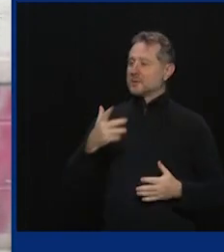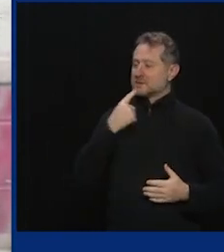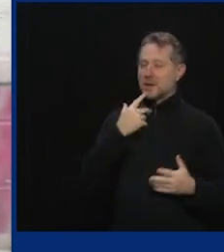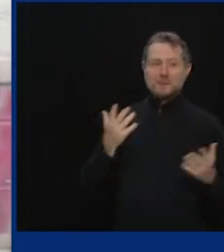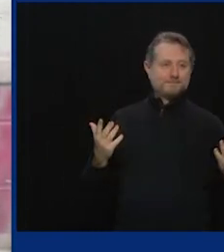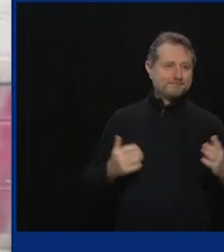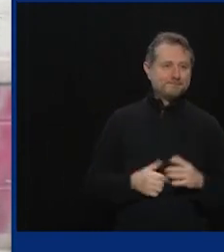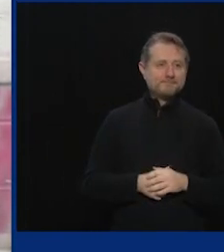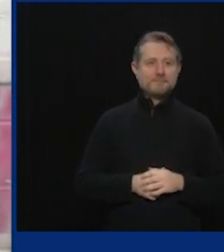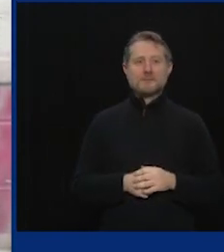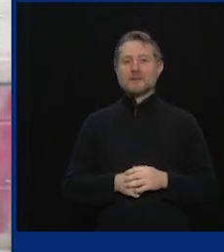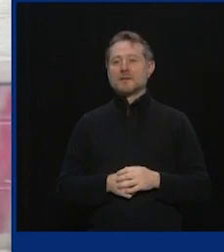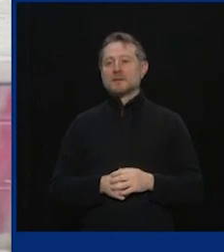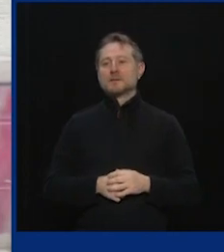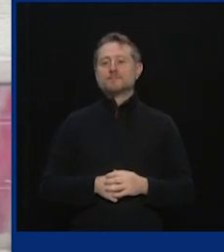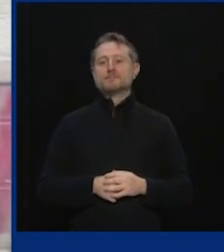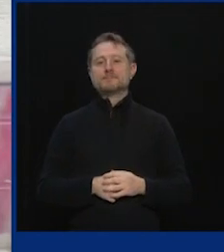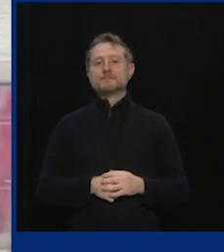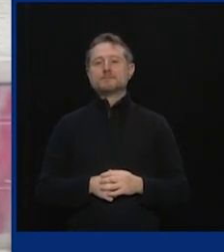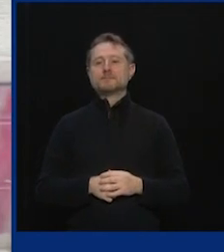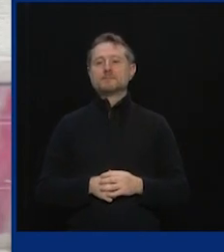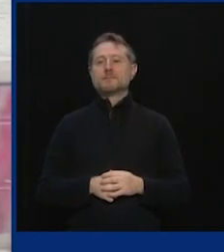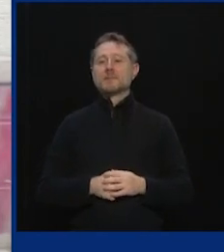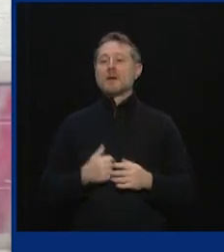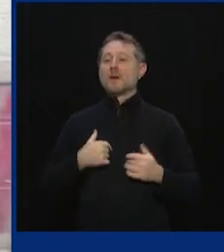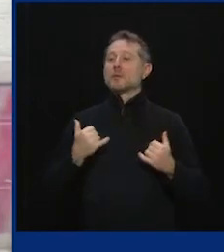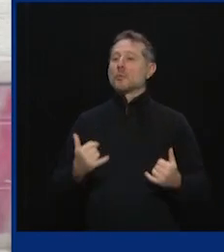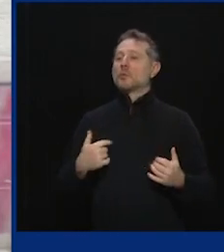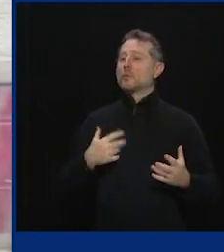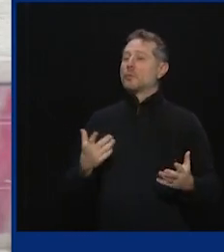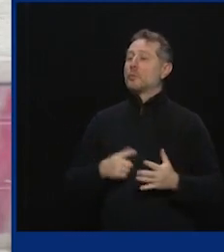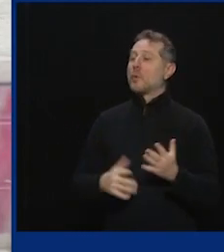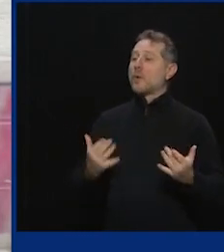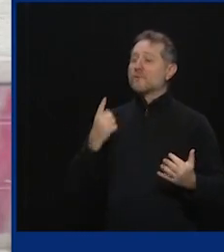So, it is what you've all been waiting for.